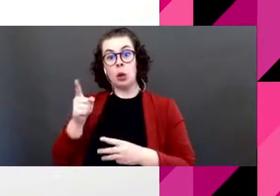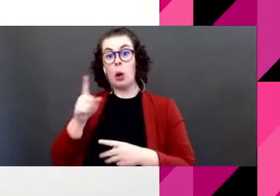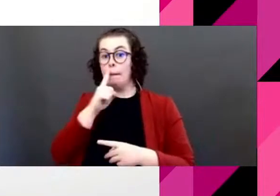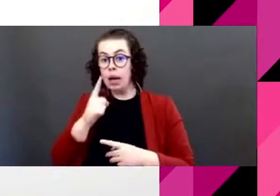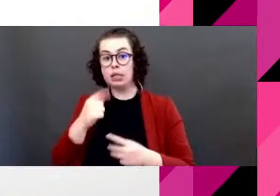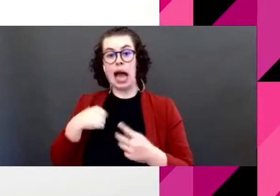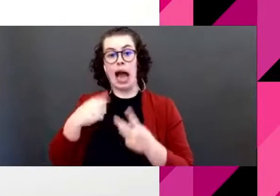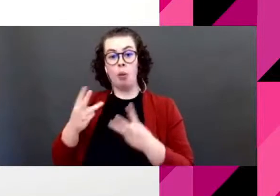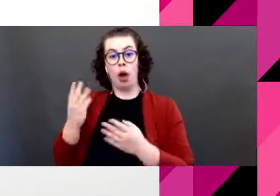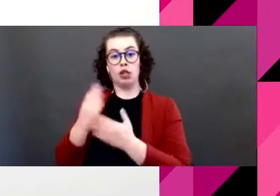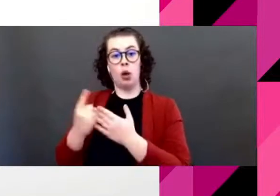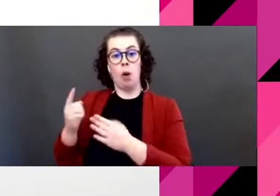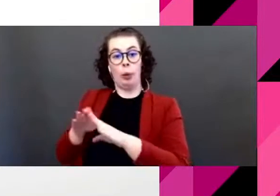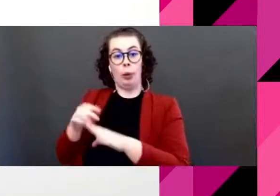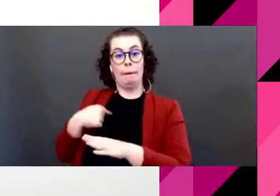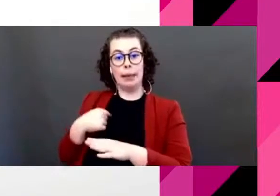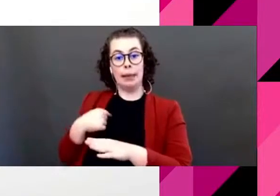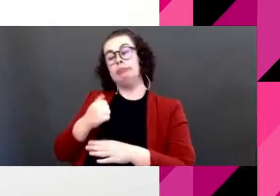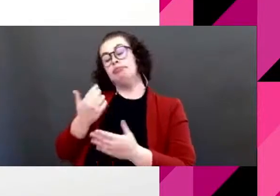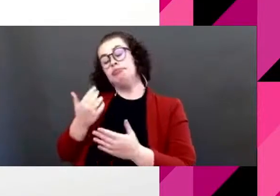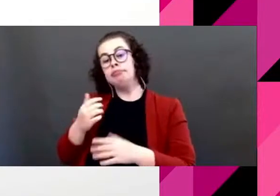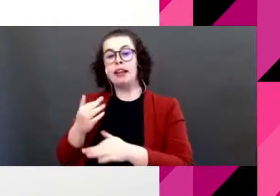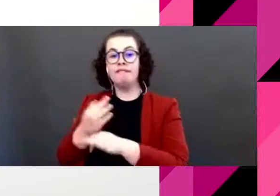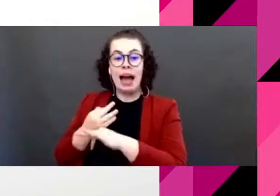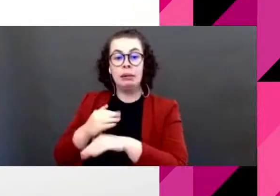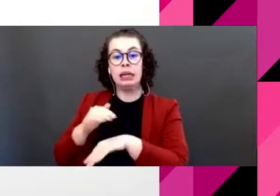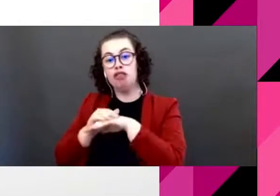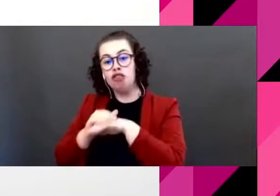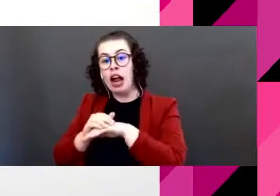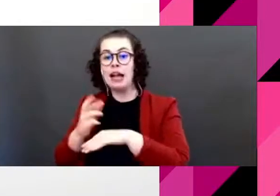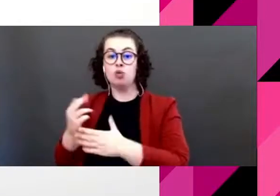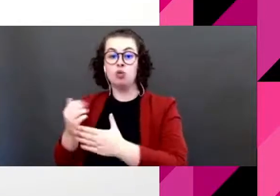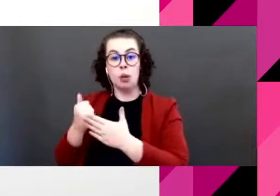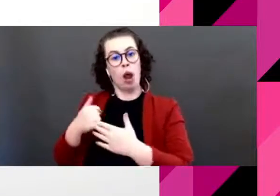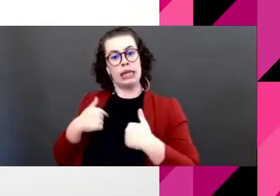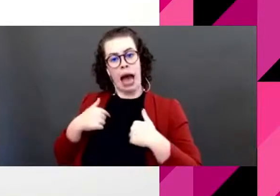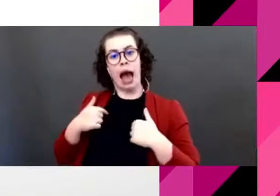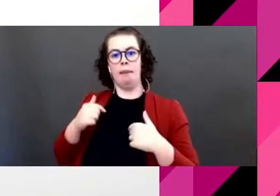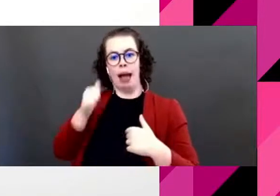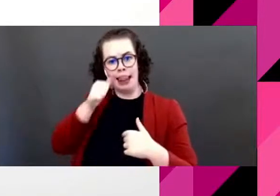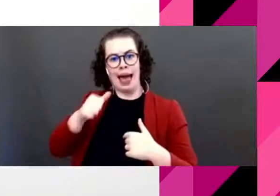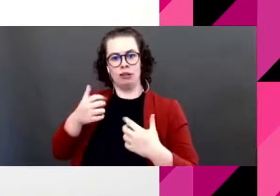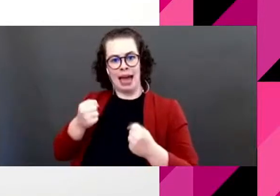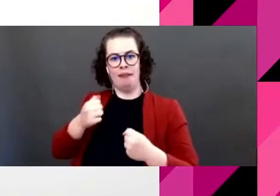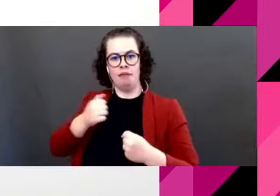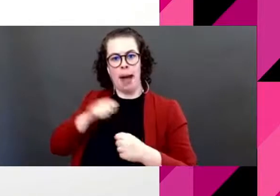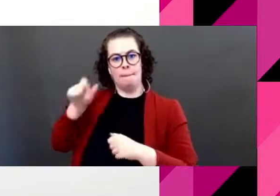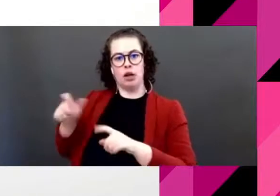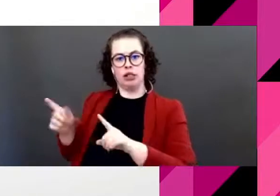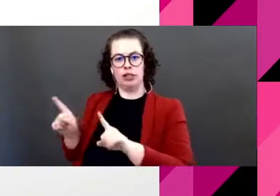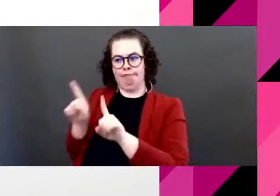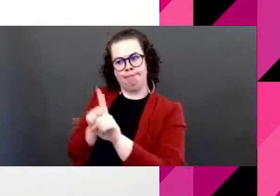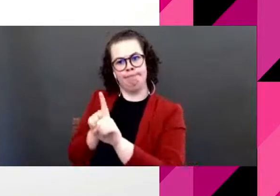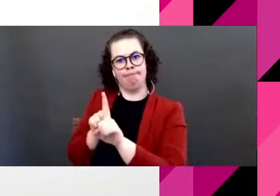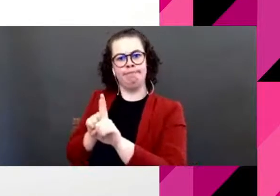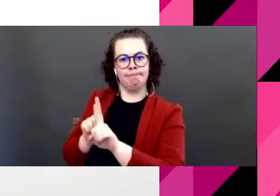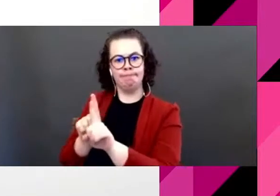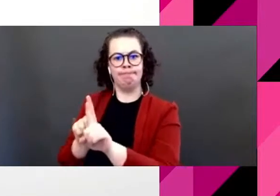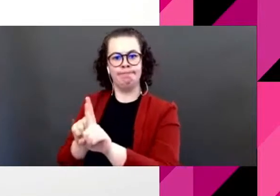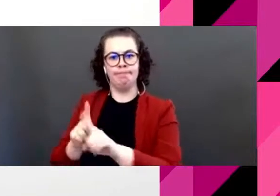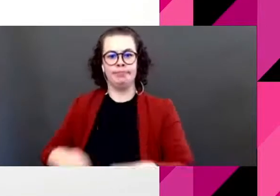a family member, a friend, or any other person that would provide emotional support and moral support to go through the